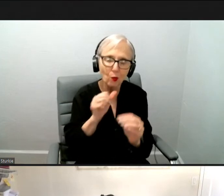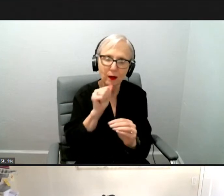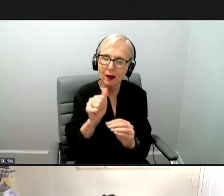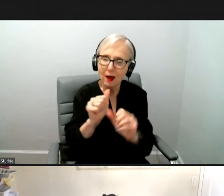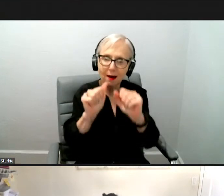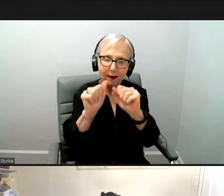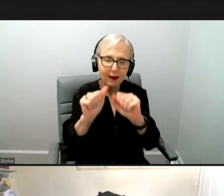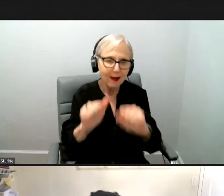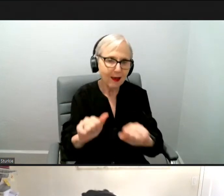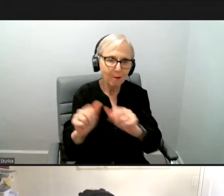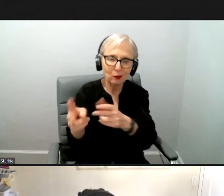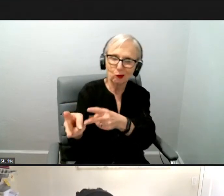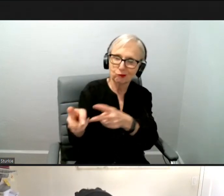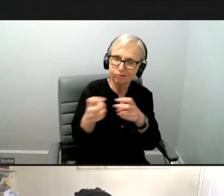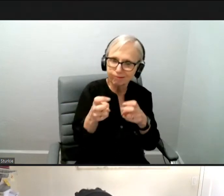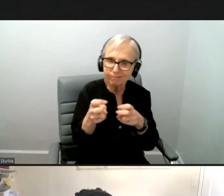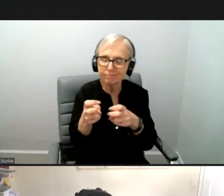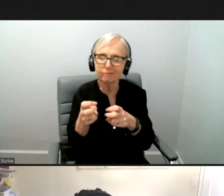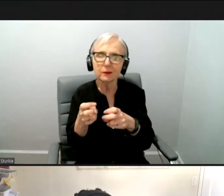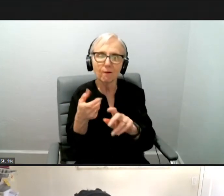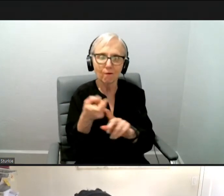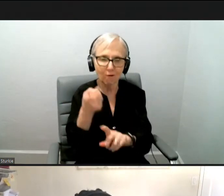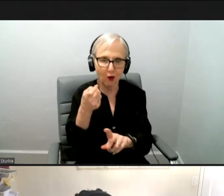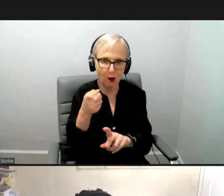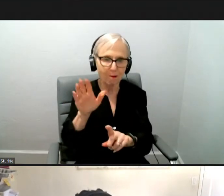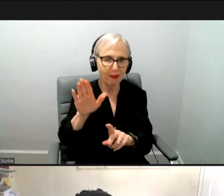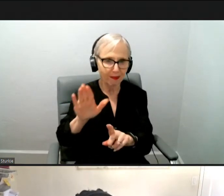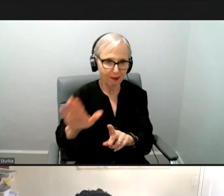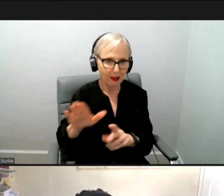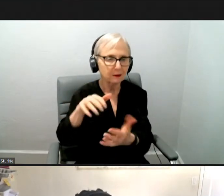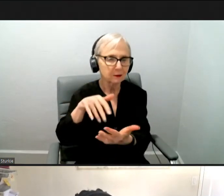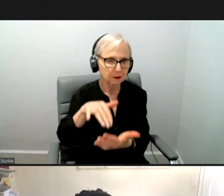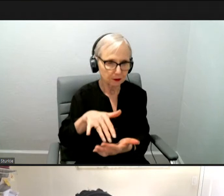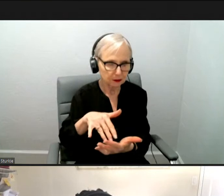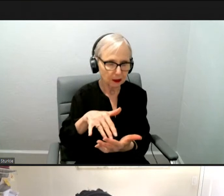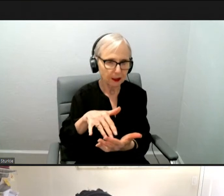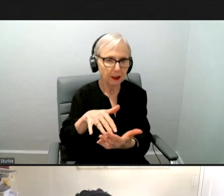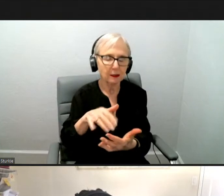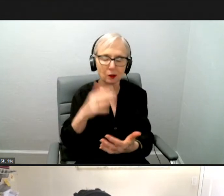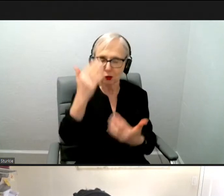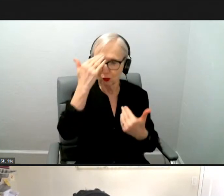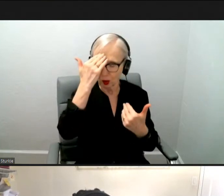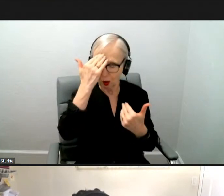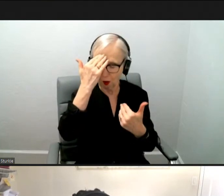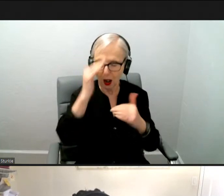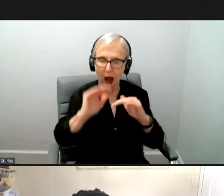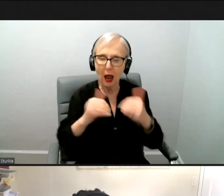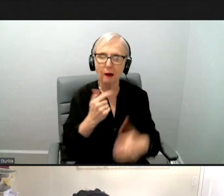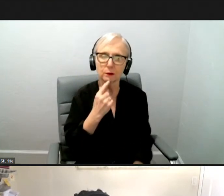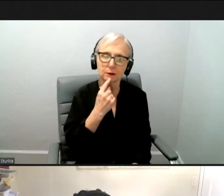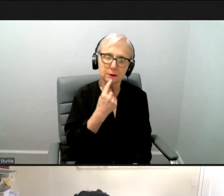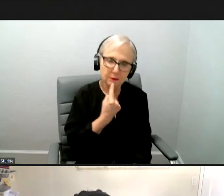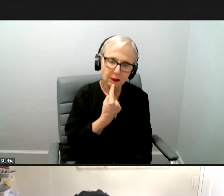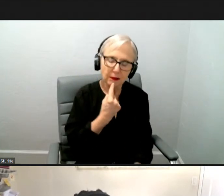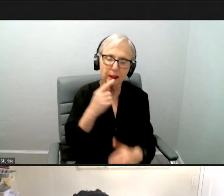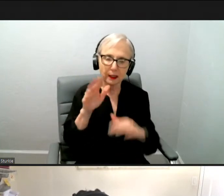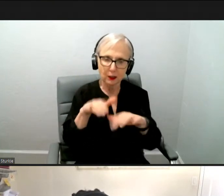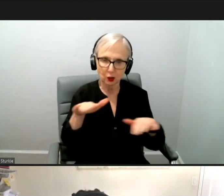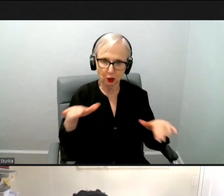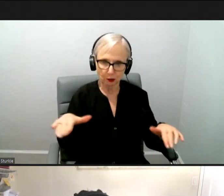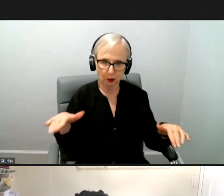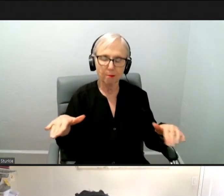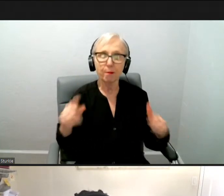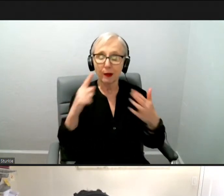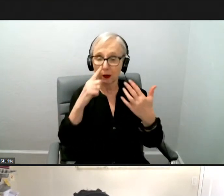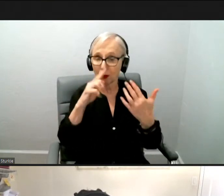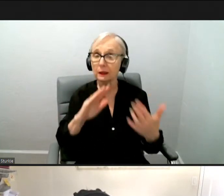make any firm conclusions yet about severity in children who are infected with Omicron, but we certainly do